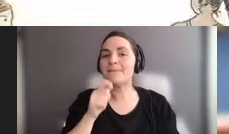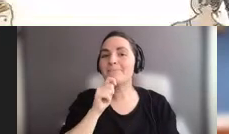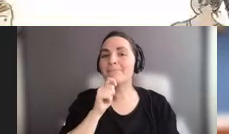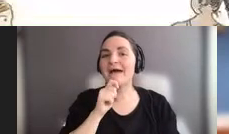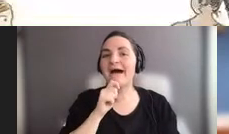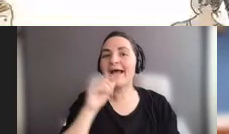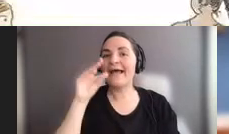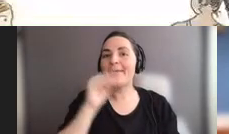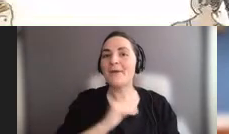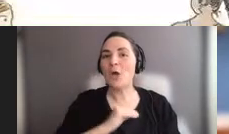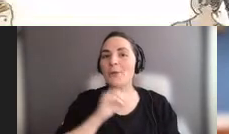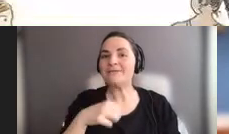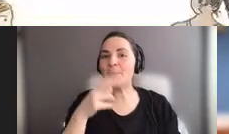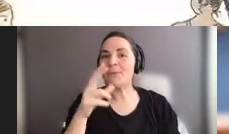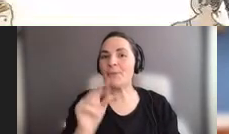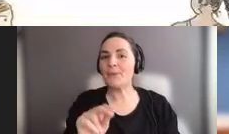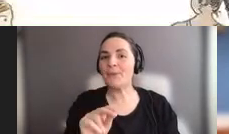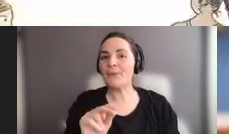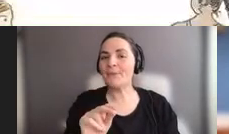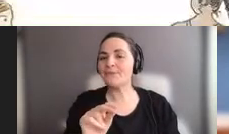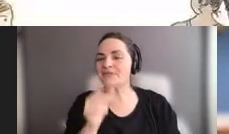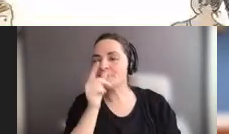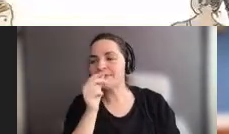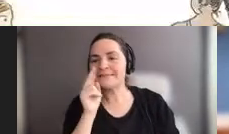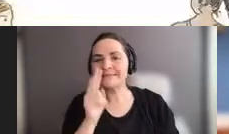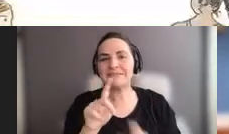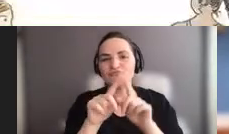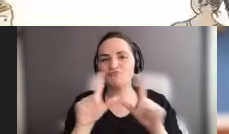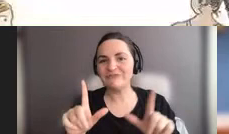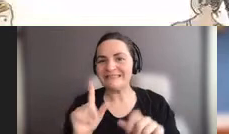and just say, yes, you can see my screen?